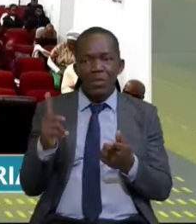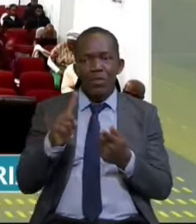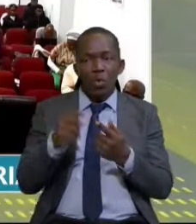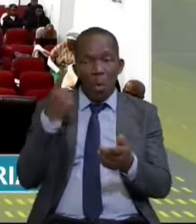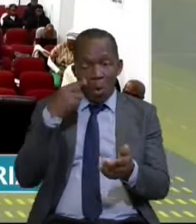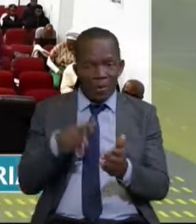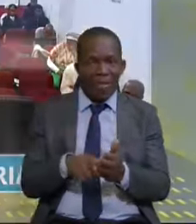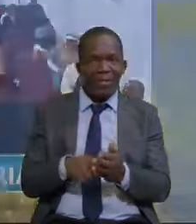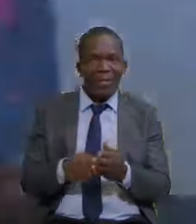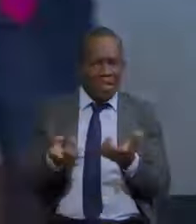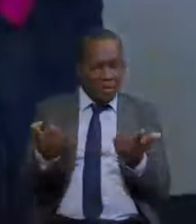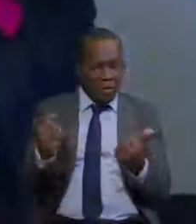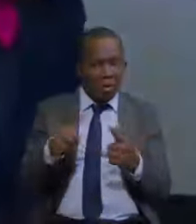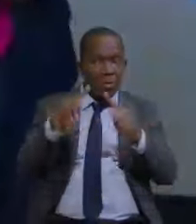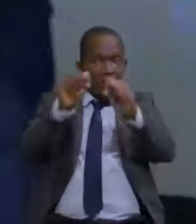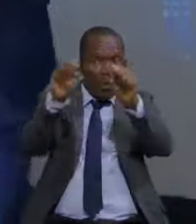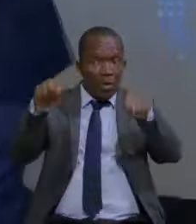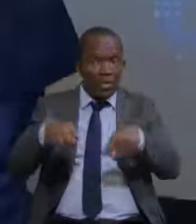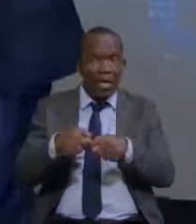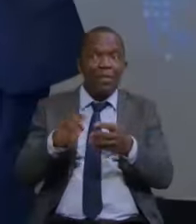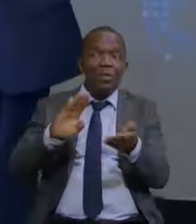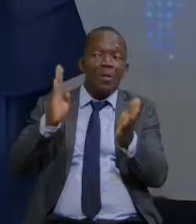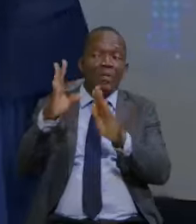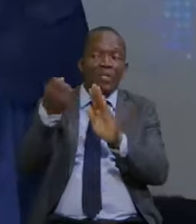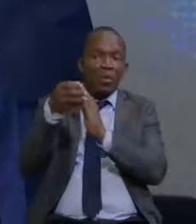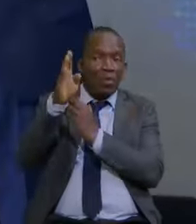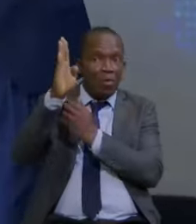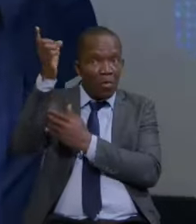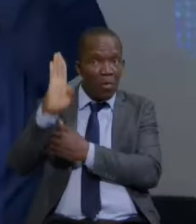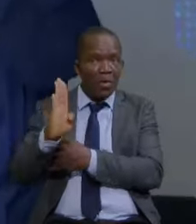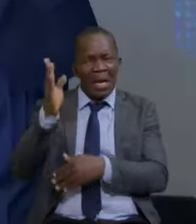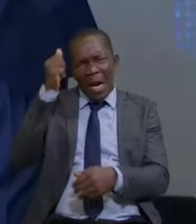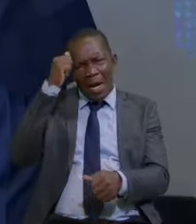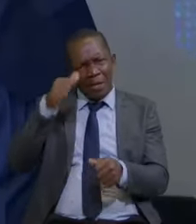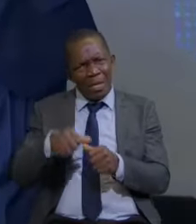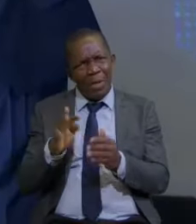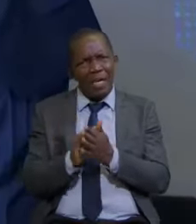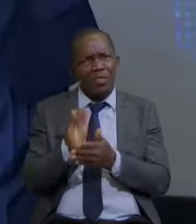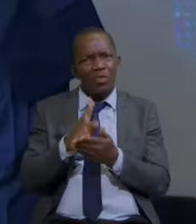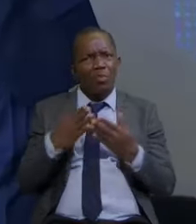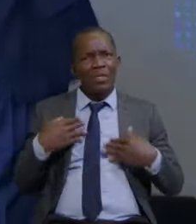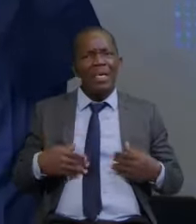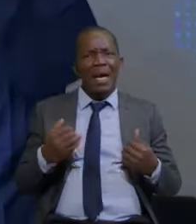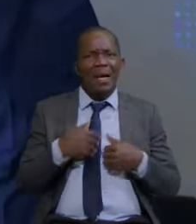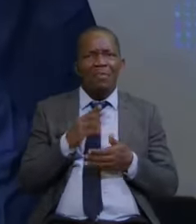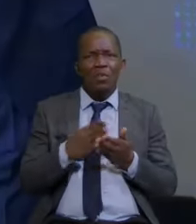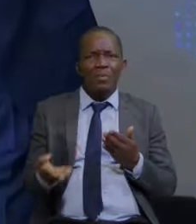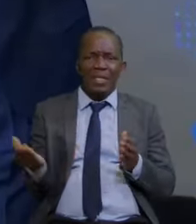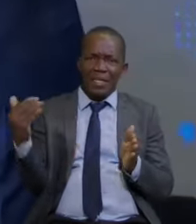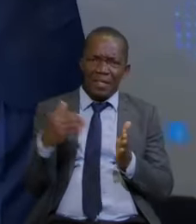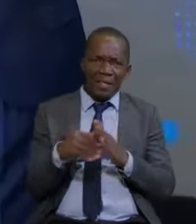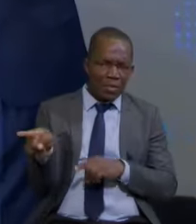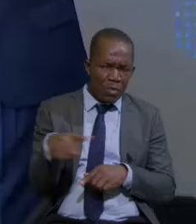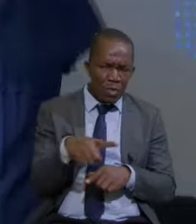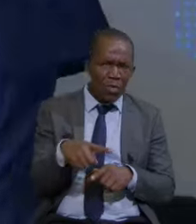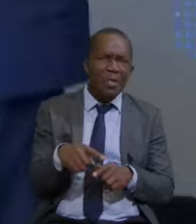has ought against you, there is something to observe. And it says we teach everyone